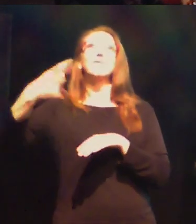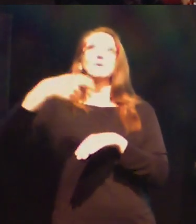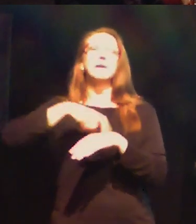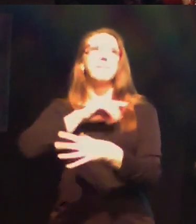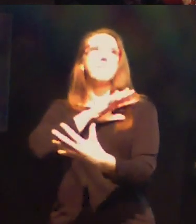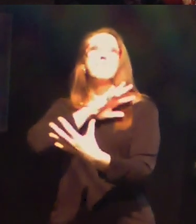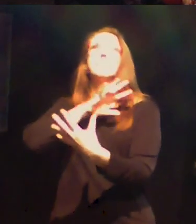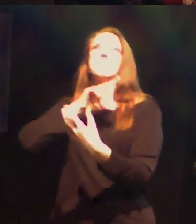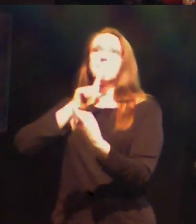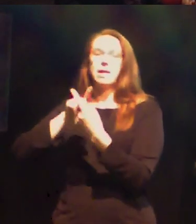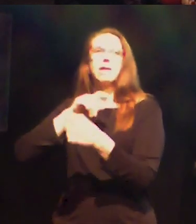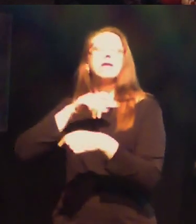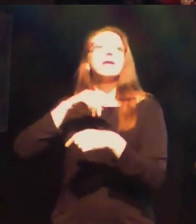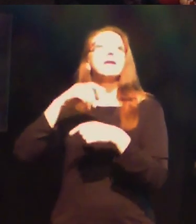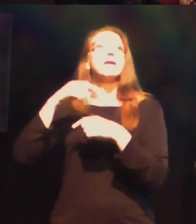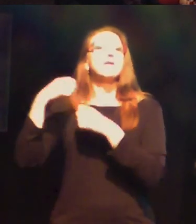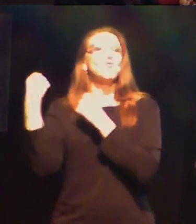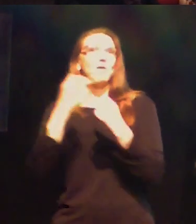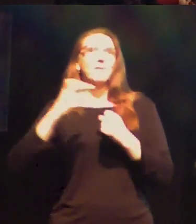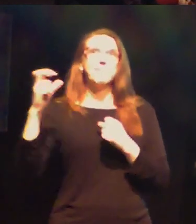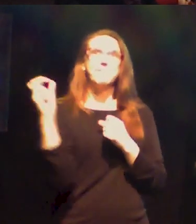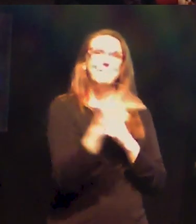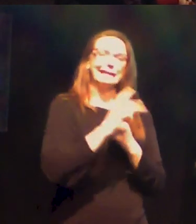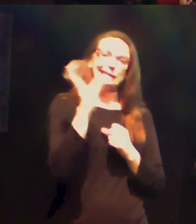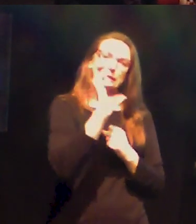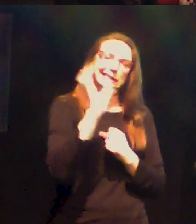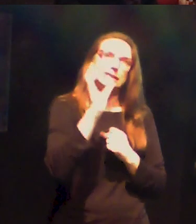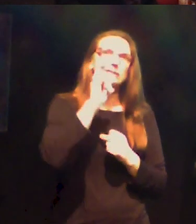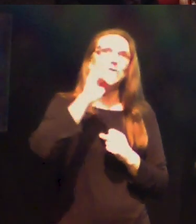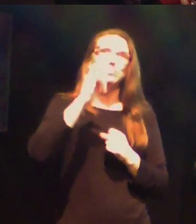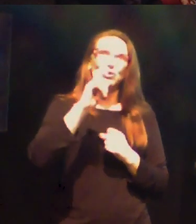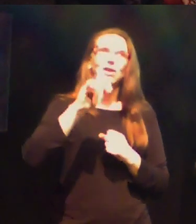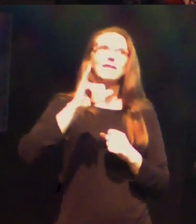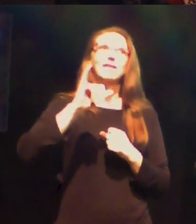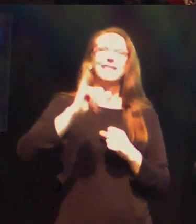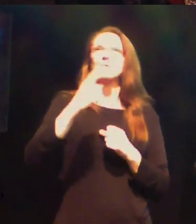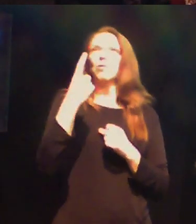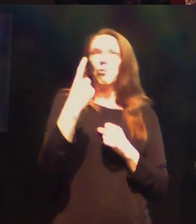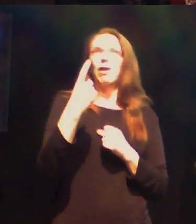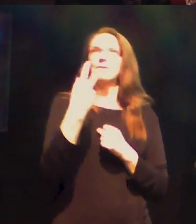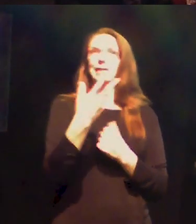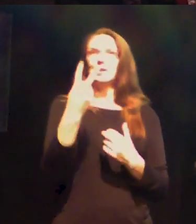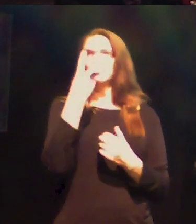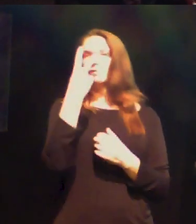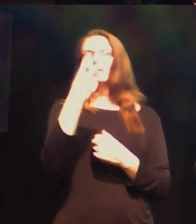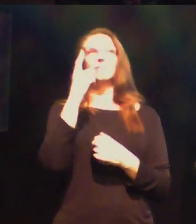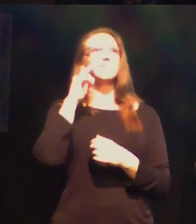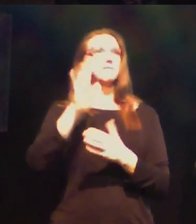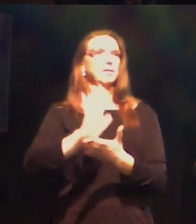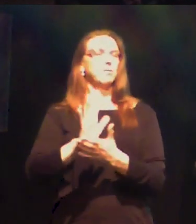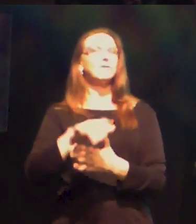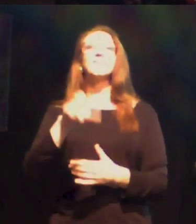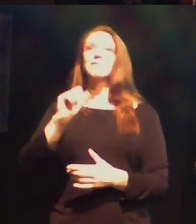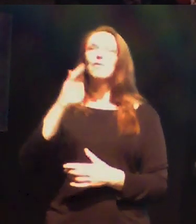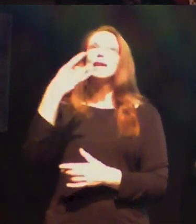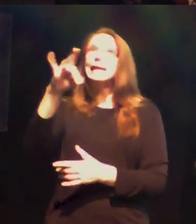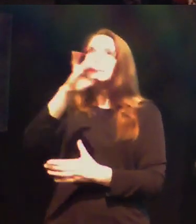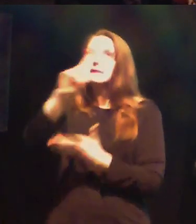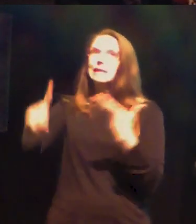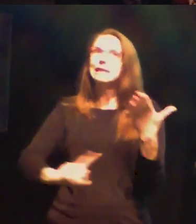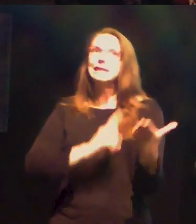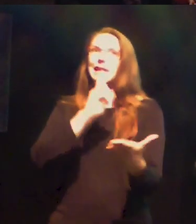where they were in the car driving back and searching for her, and that's one of the scenes you see in the film. Yeah, it was for 18